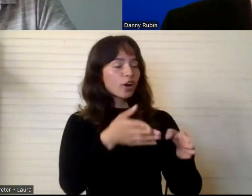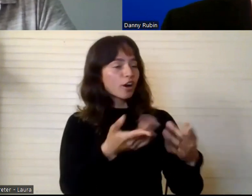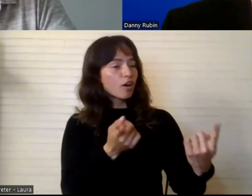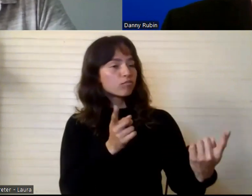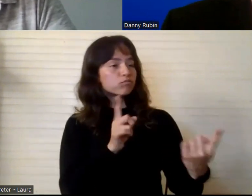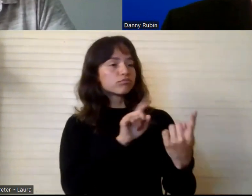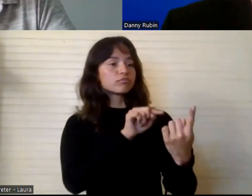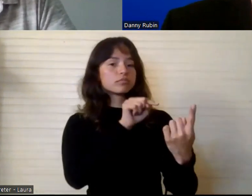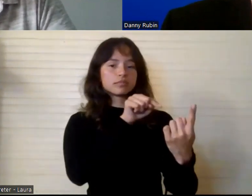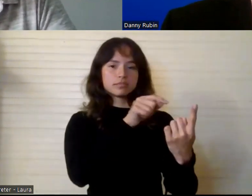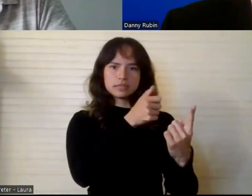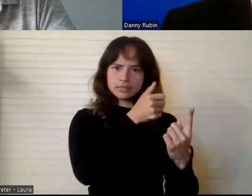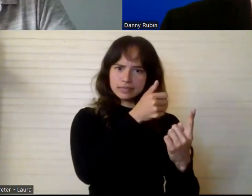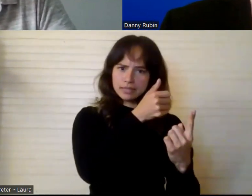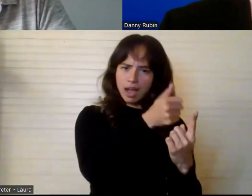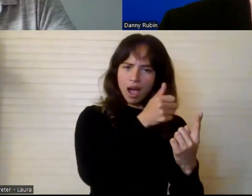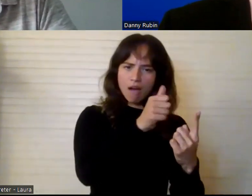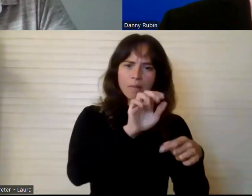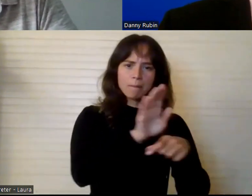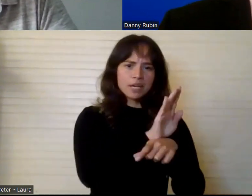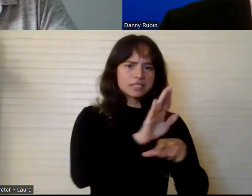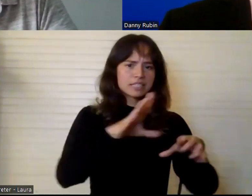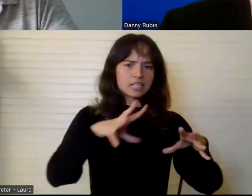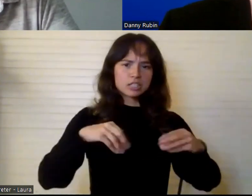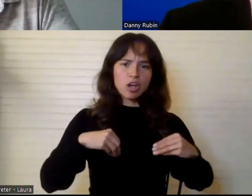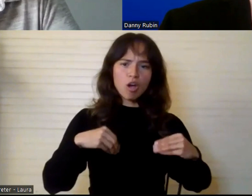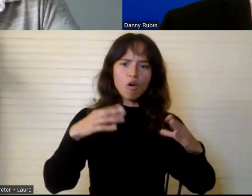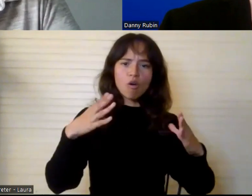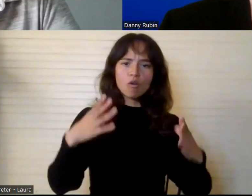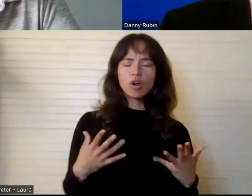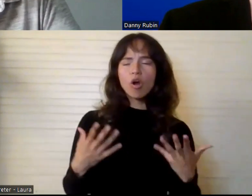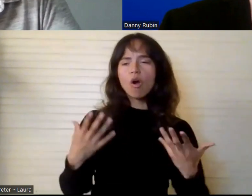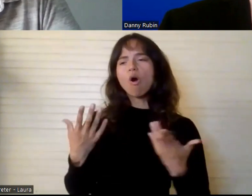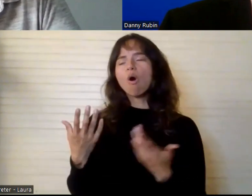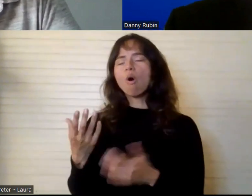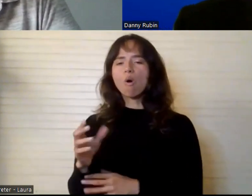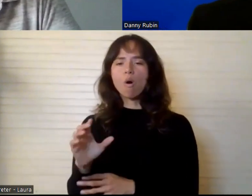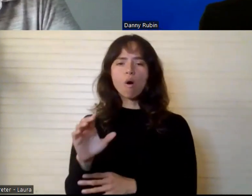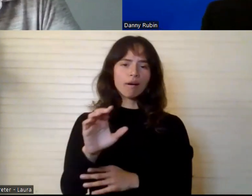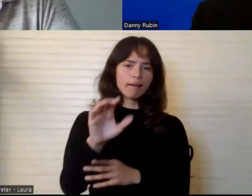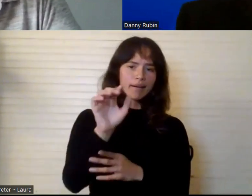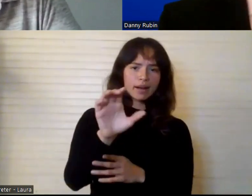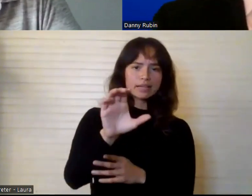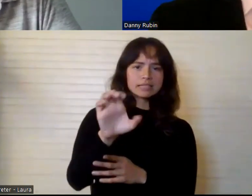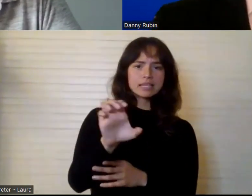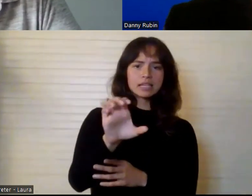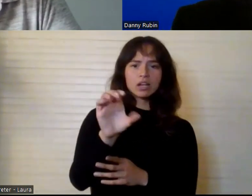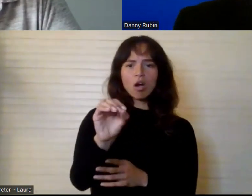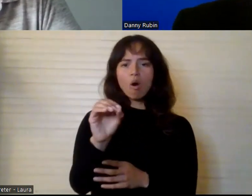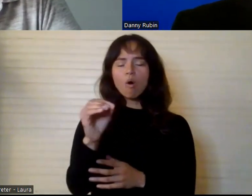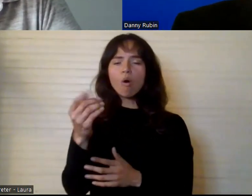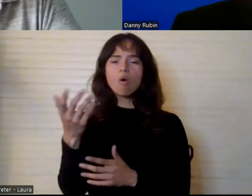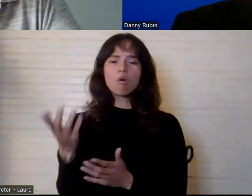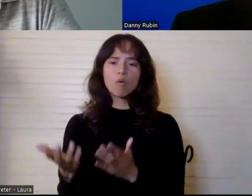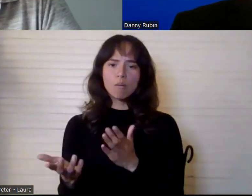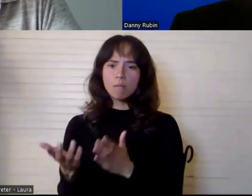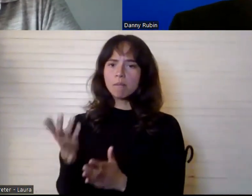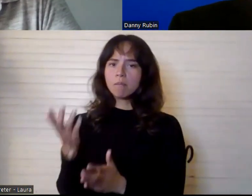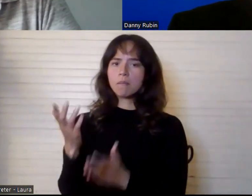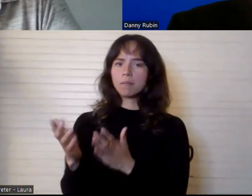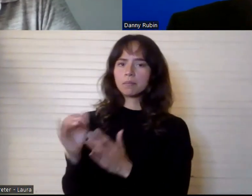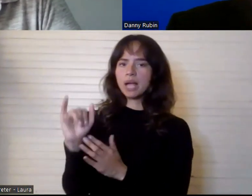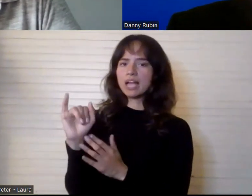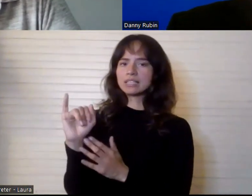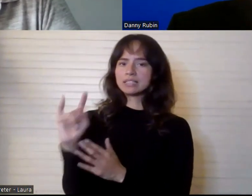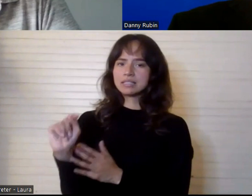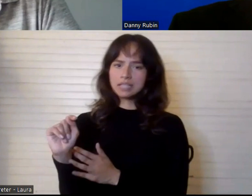Sometimes it might be a marketing VP or a chief marketing officer. Sometimes it might be an IT manager. Oftentimes it's an office manager